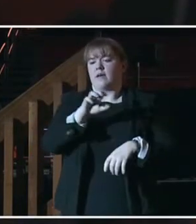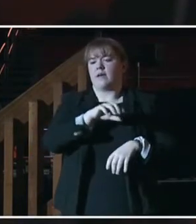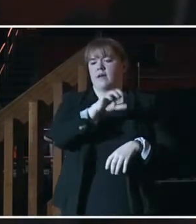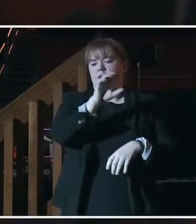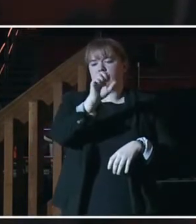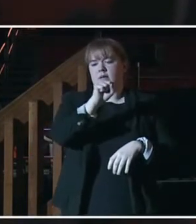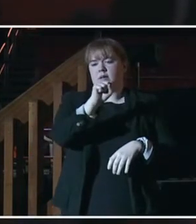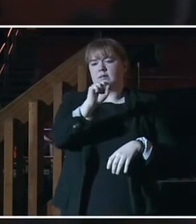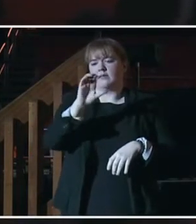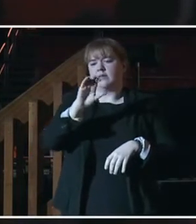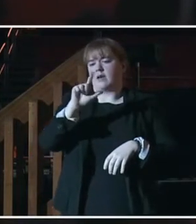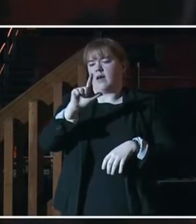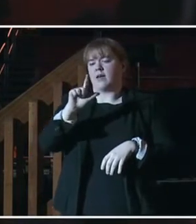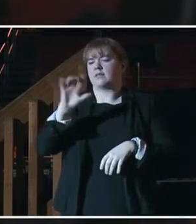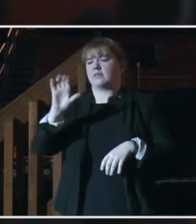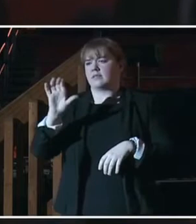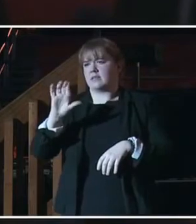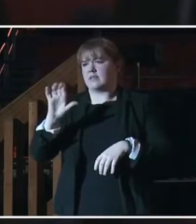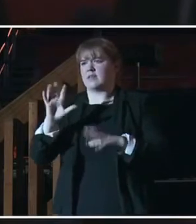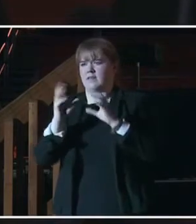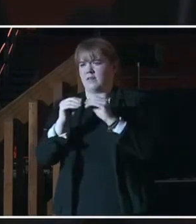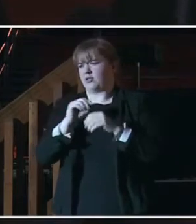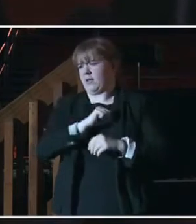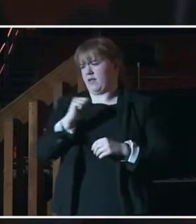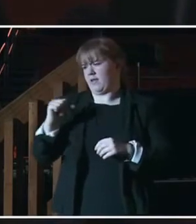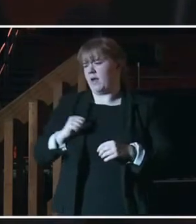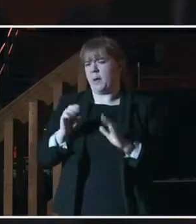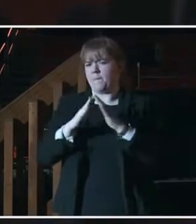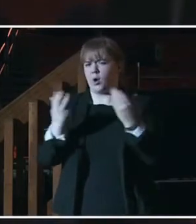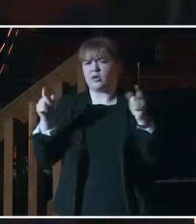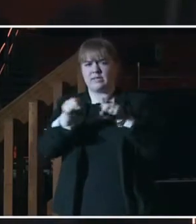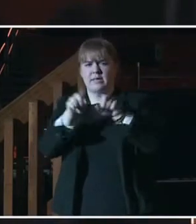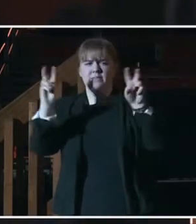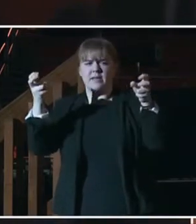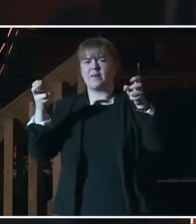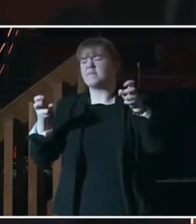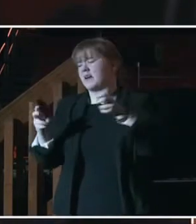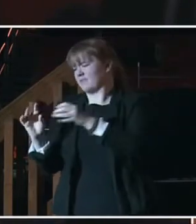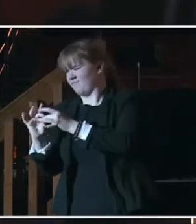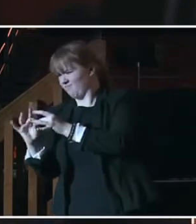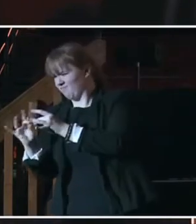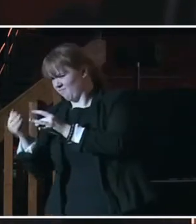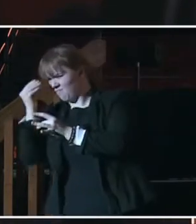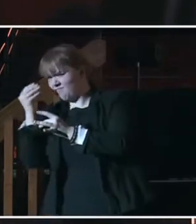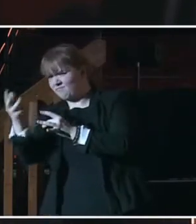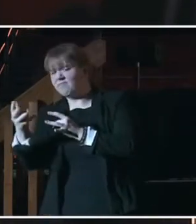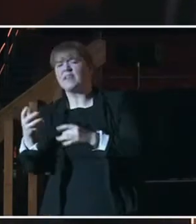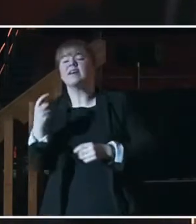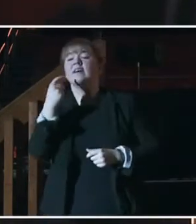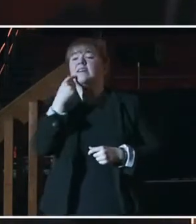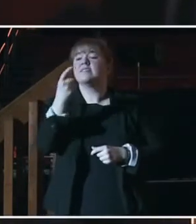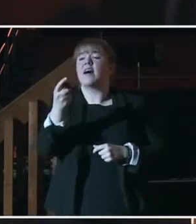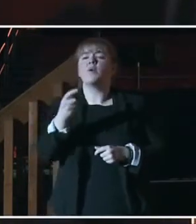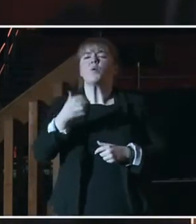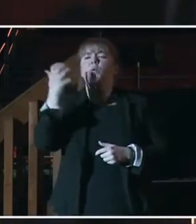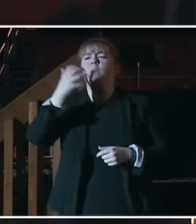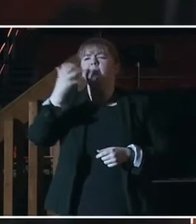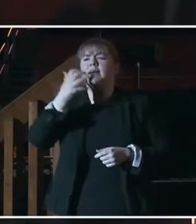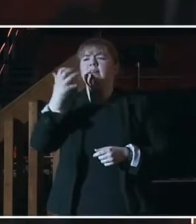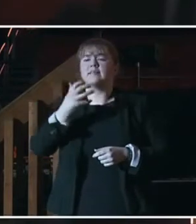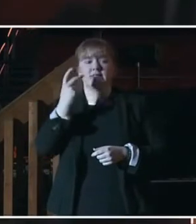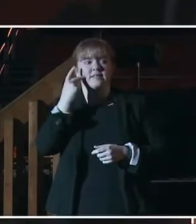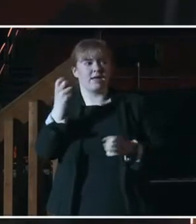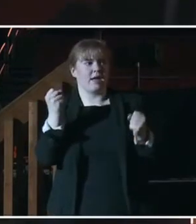also authored a book with the same title. And as a side note, I'll just tell you all, it is amazing to see the number